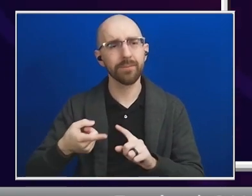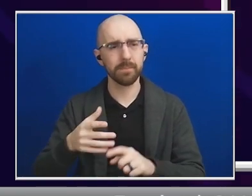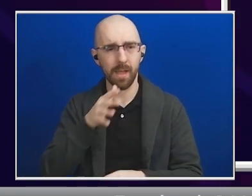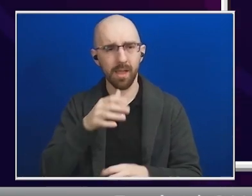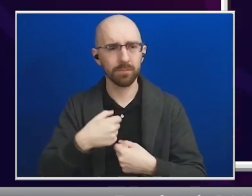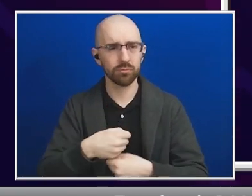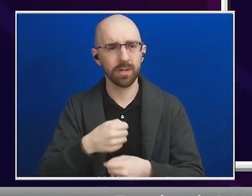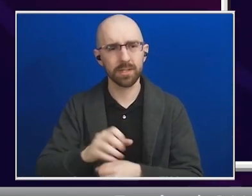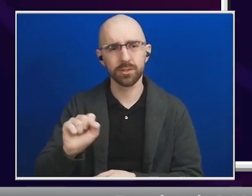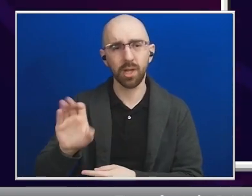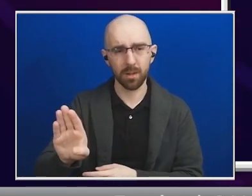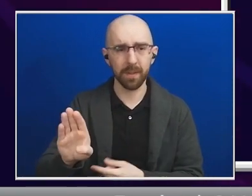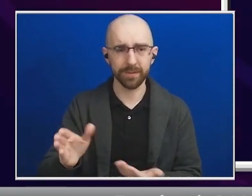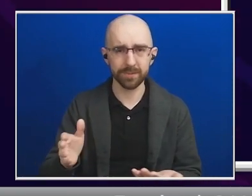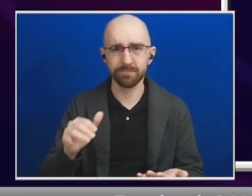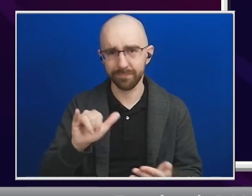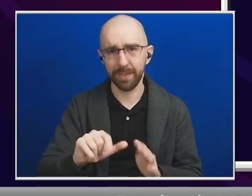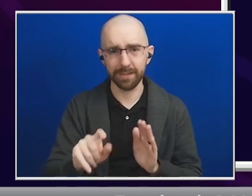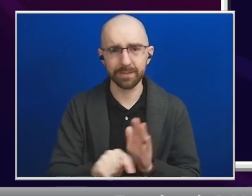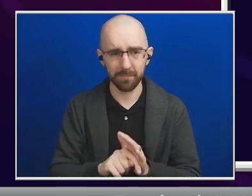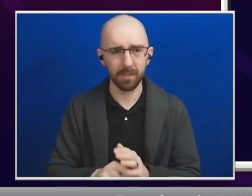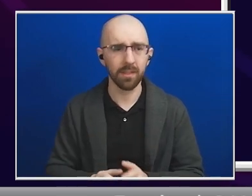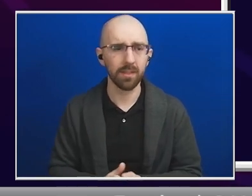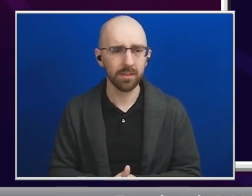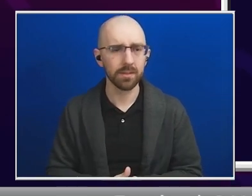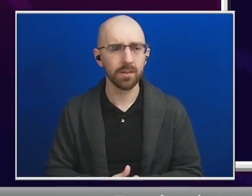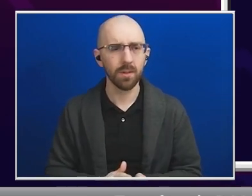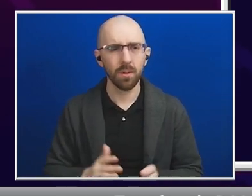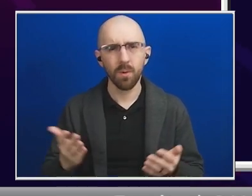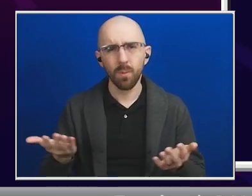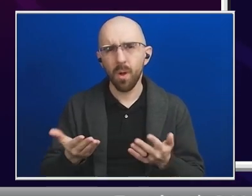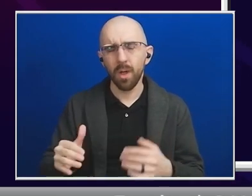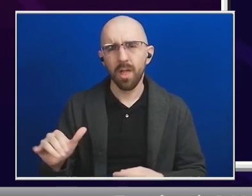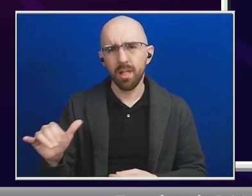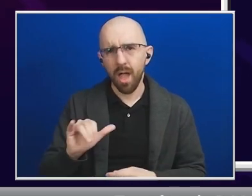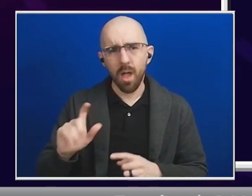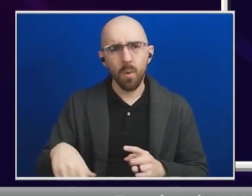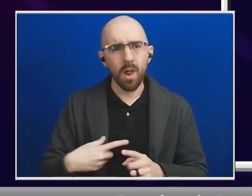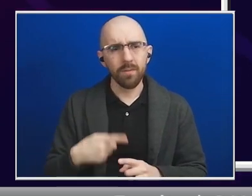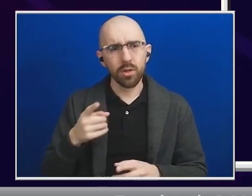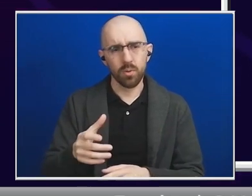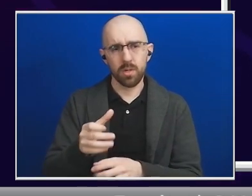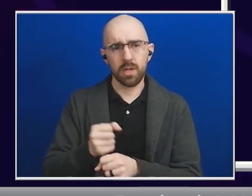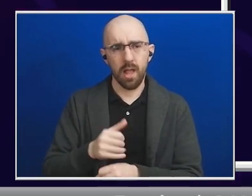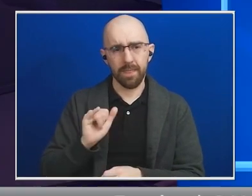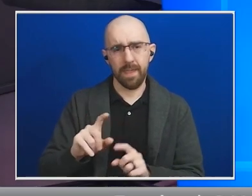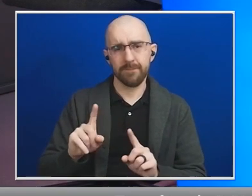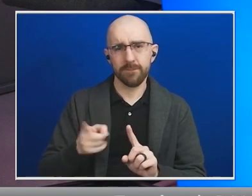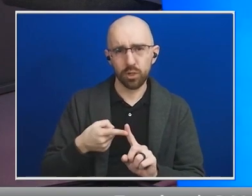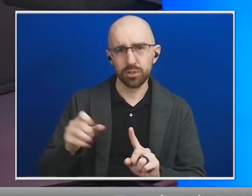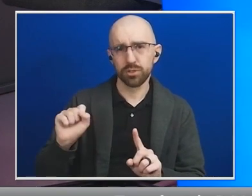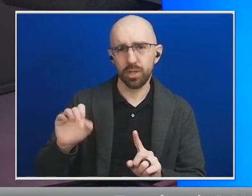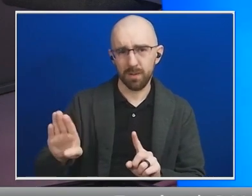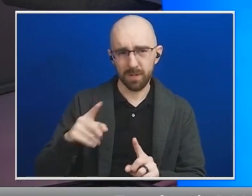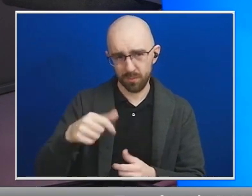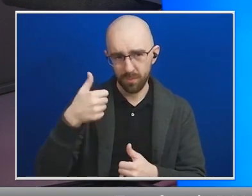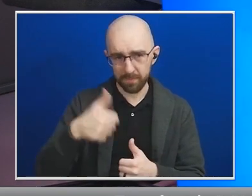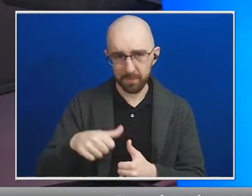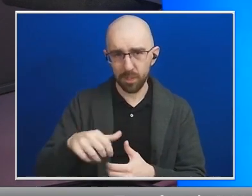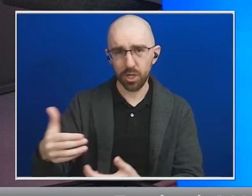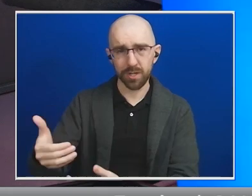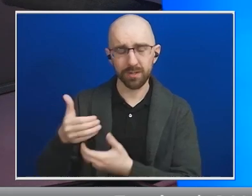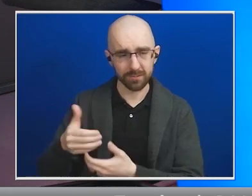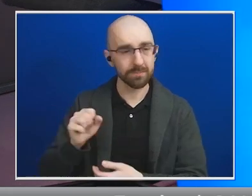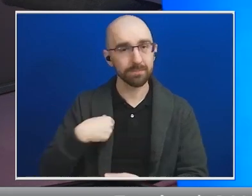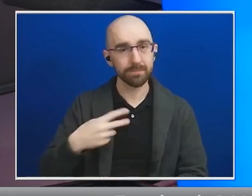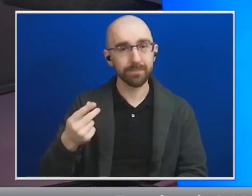Buddies. What was it like when you got that first Shadow Buddy? Do you remember? Yeah, my dog ate it.